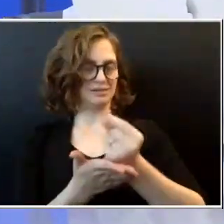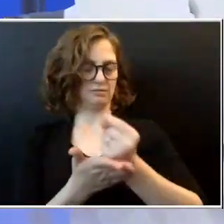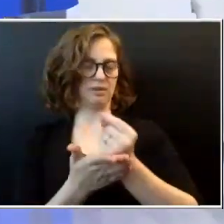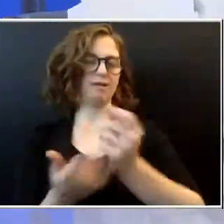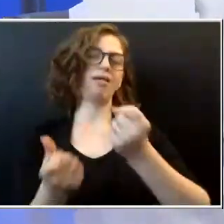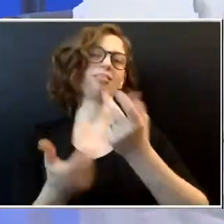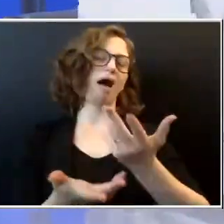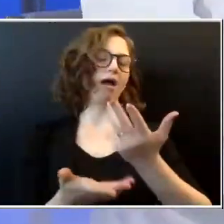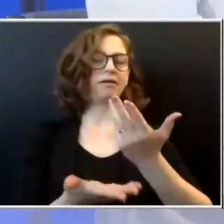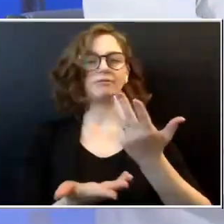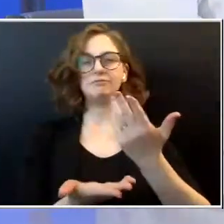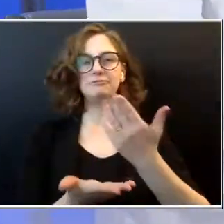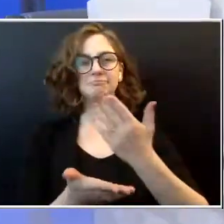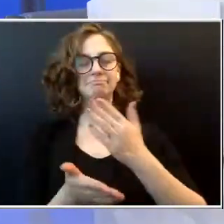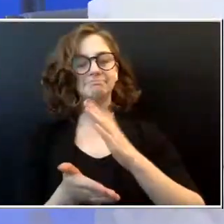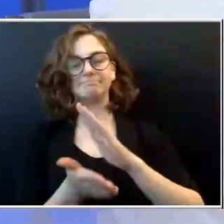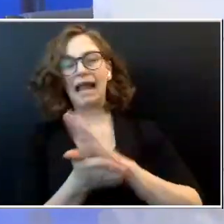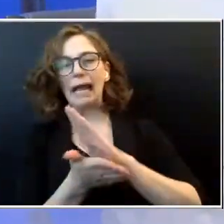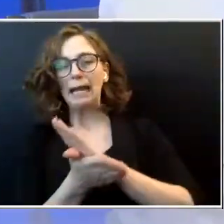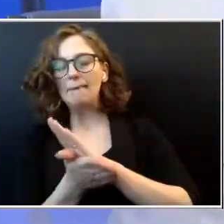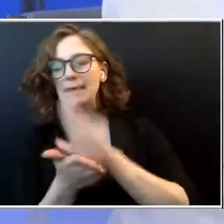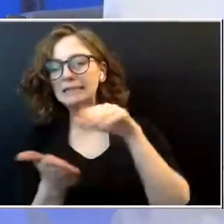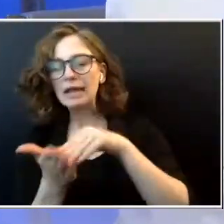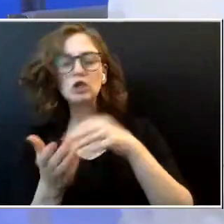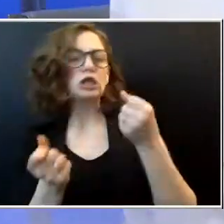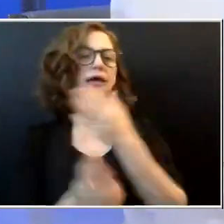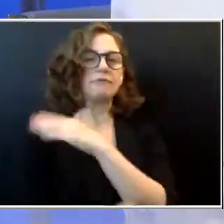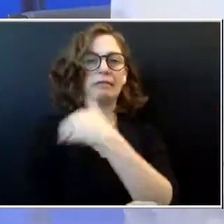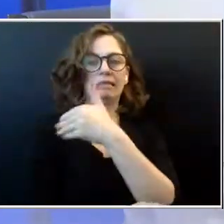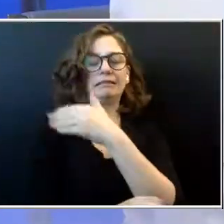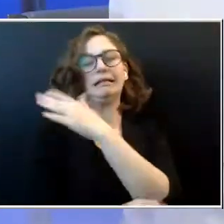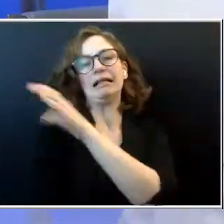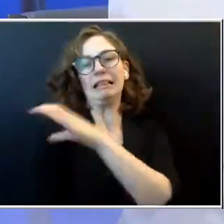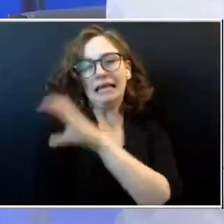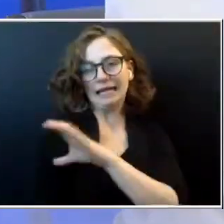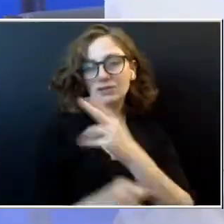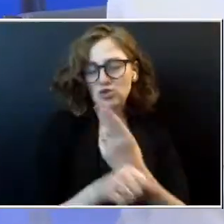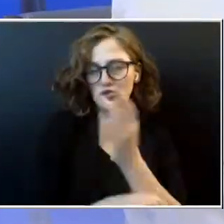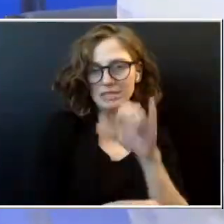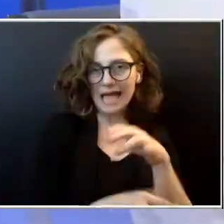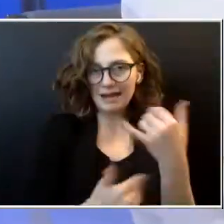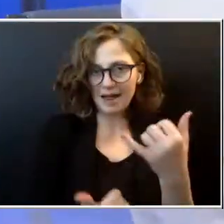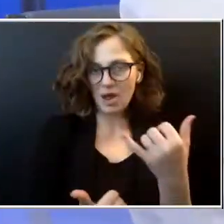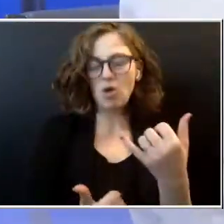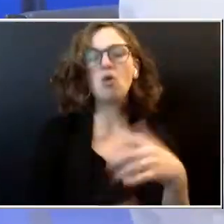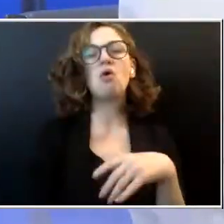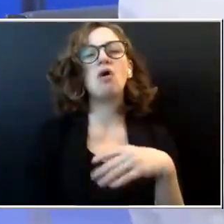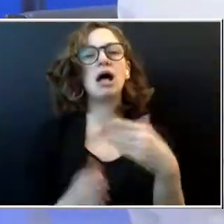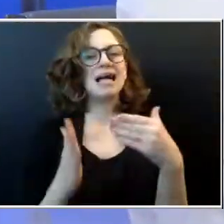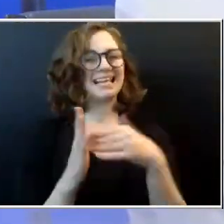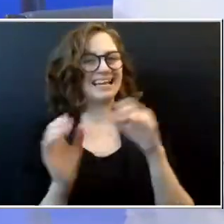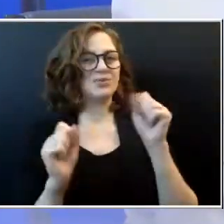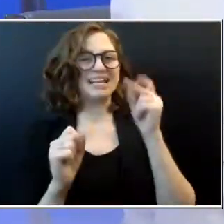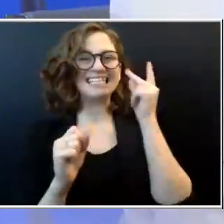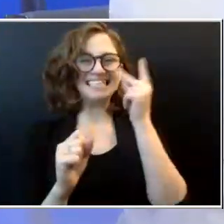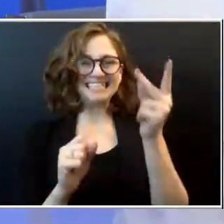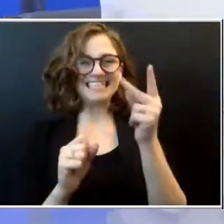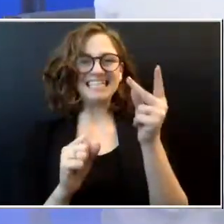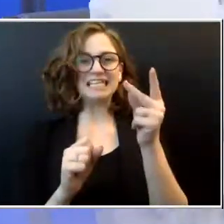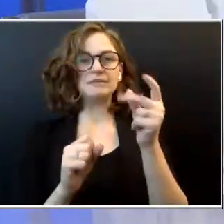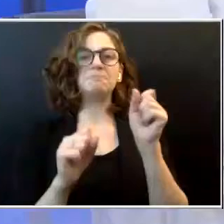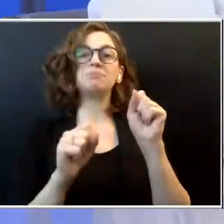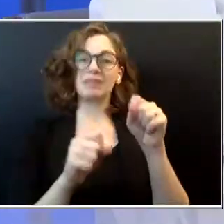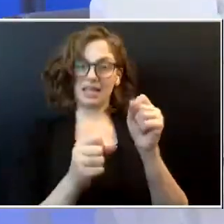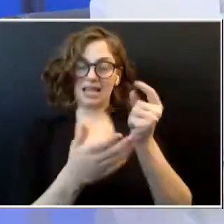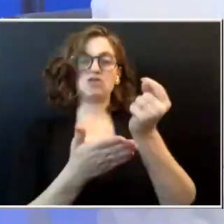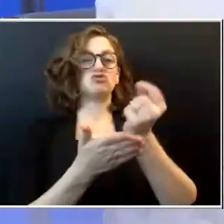of clinics use in the community nowadays, and again, very similar. You can see that it actually can treat both the brain, the spine